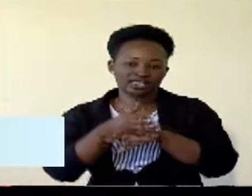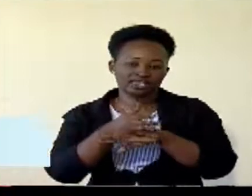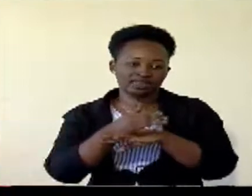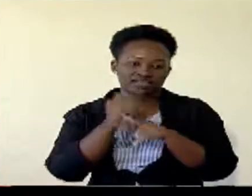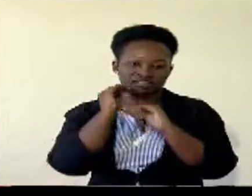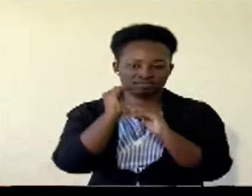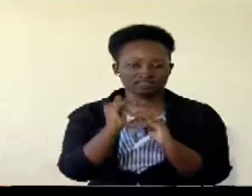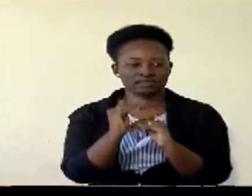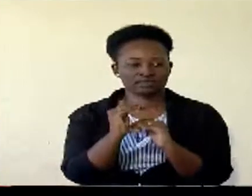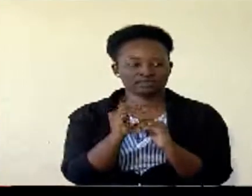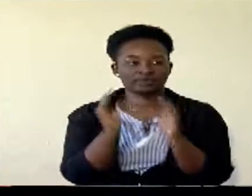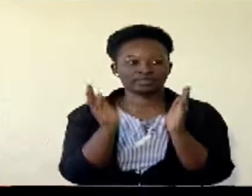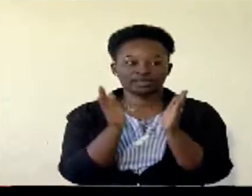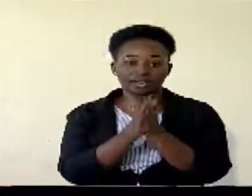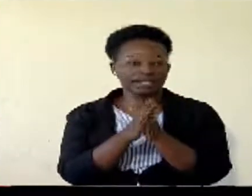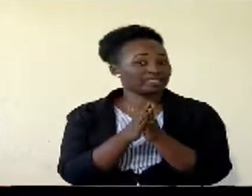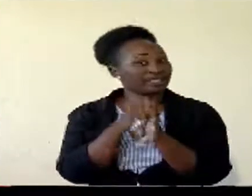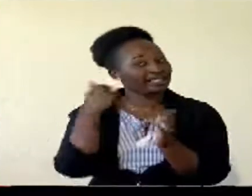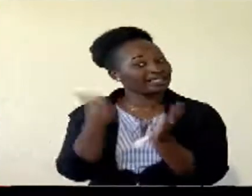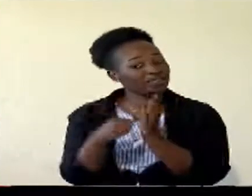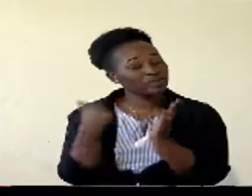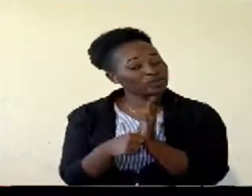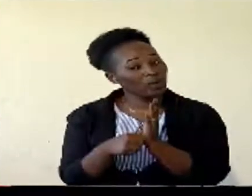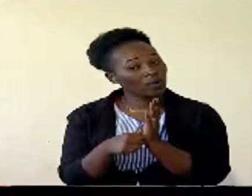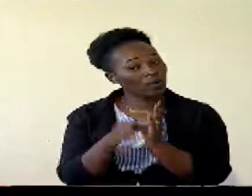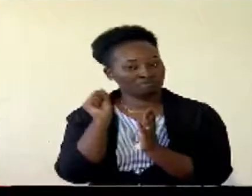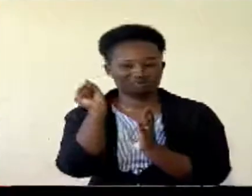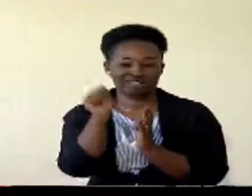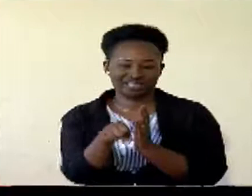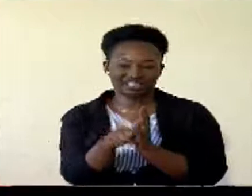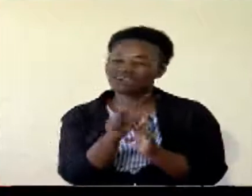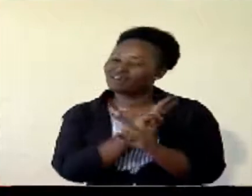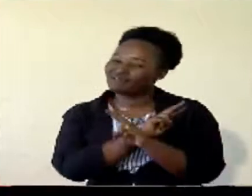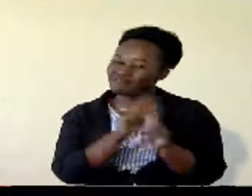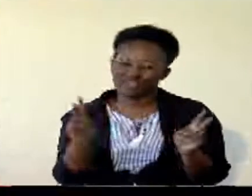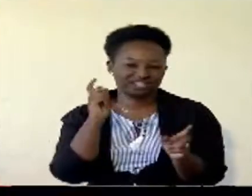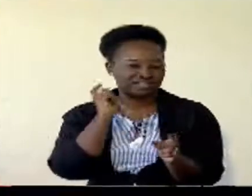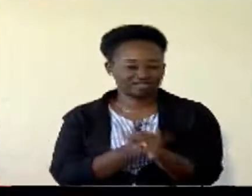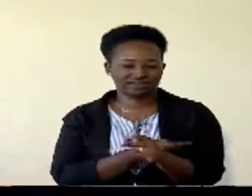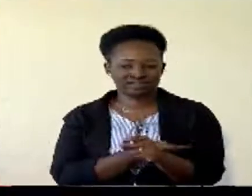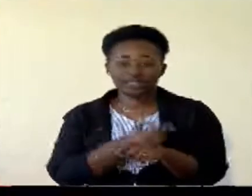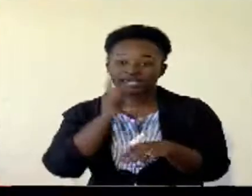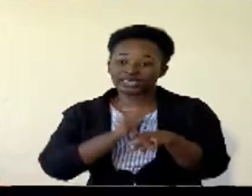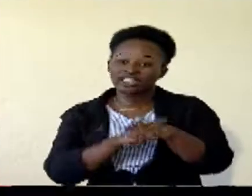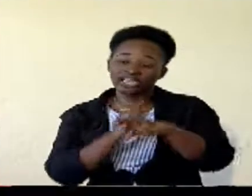set limit. And is that dangerous? Yes, very dangerous. When they tell you the speed limit is